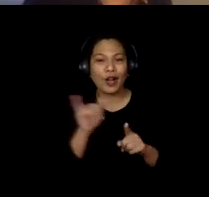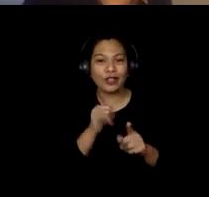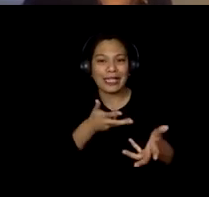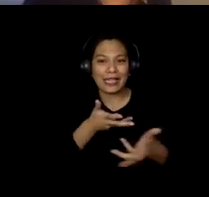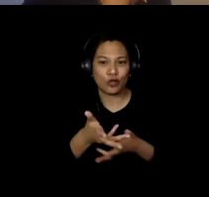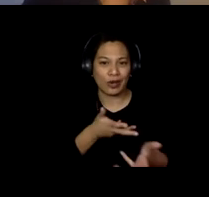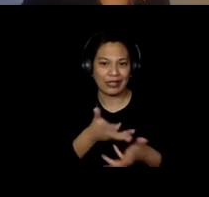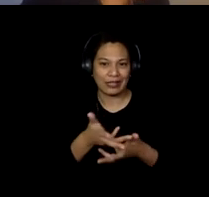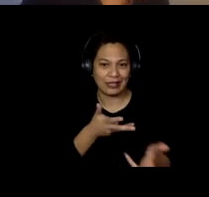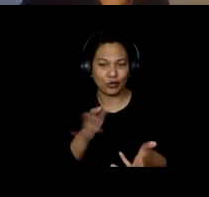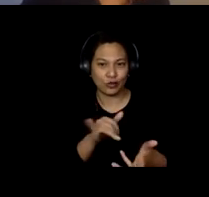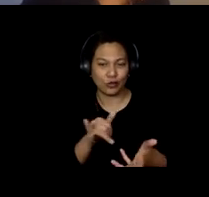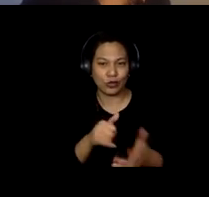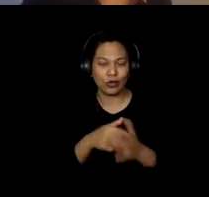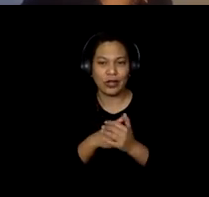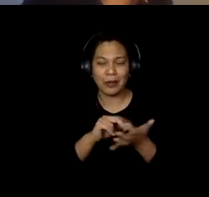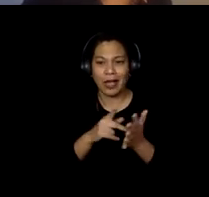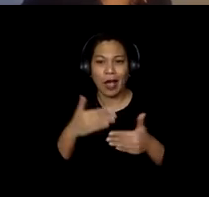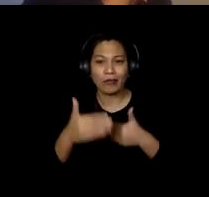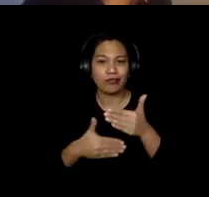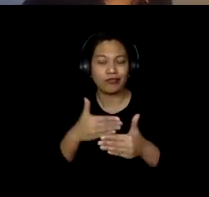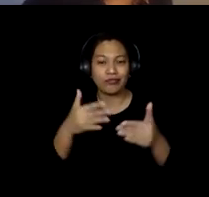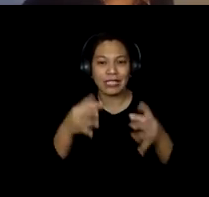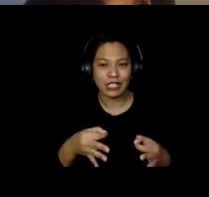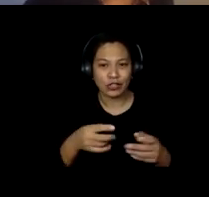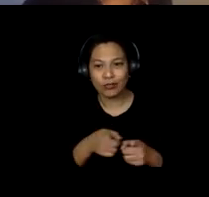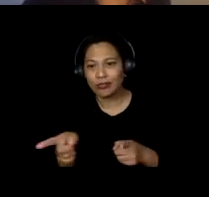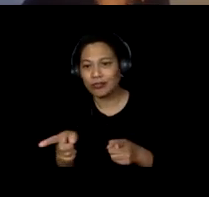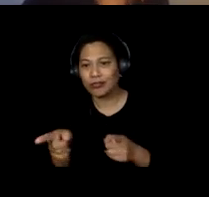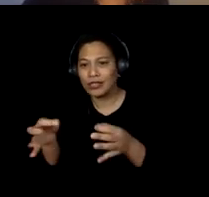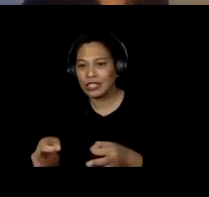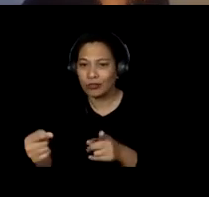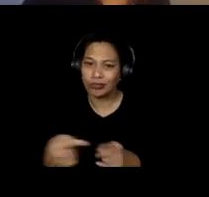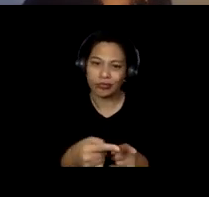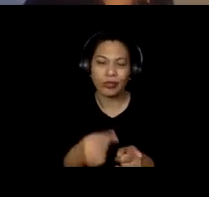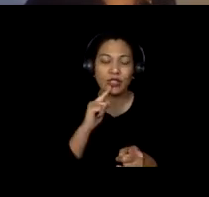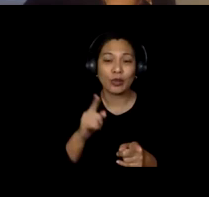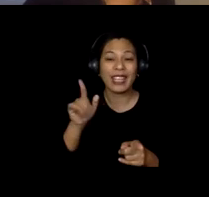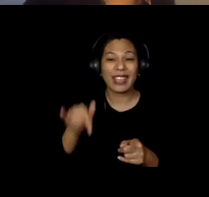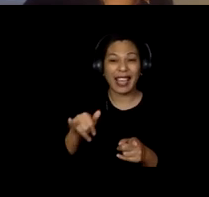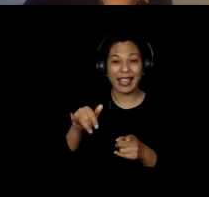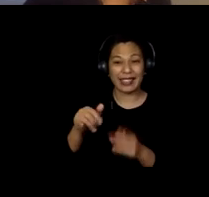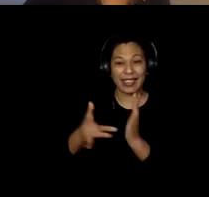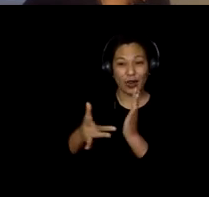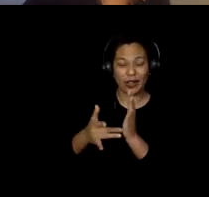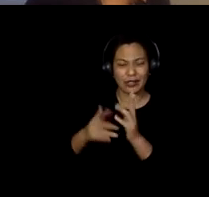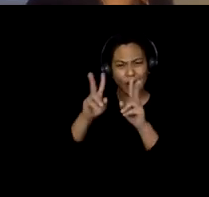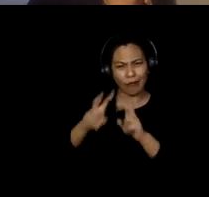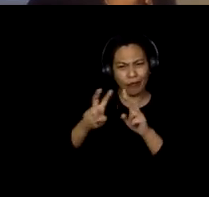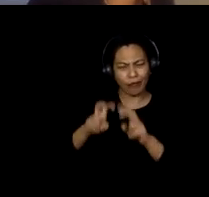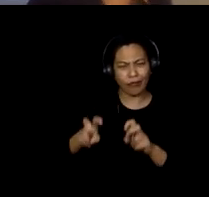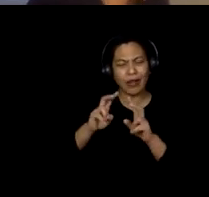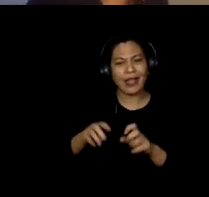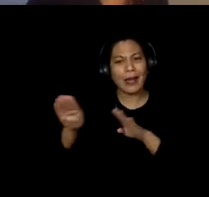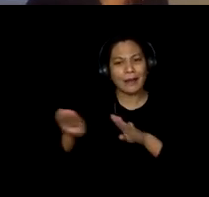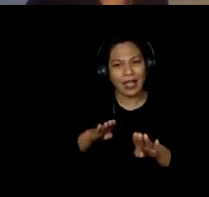game. So how search could look at this is interpreting behavior. Why did a person move this way? What did it mean when